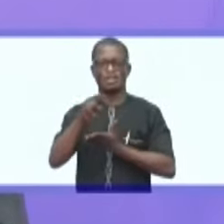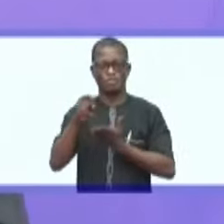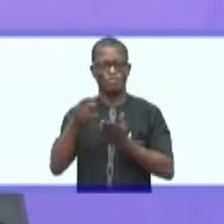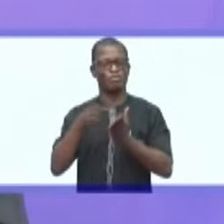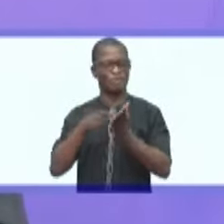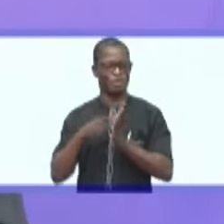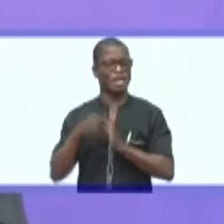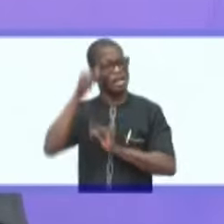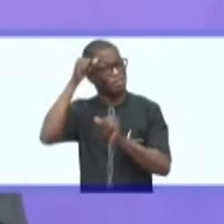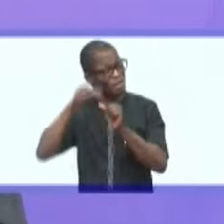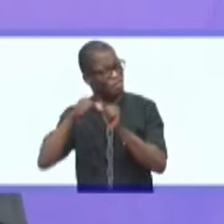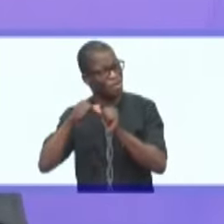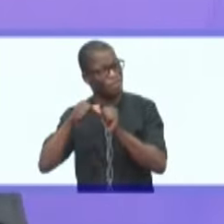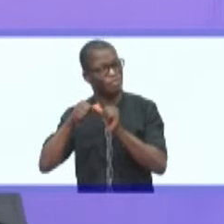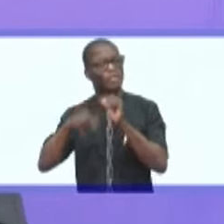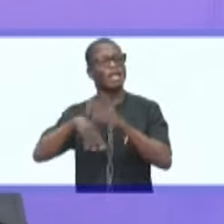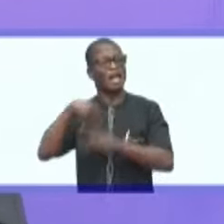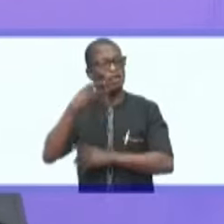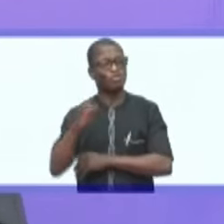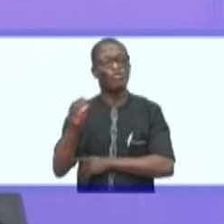remember, out of